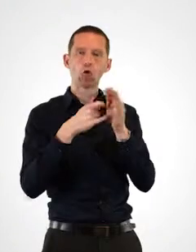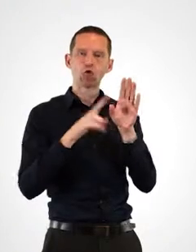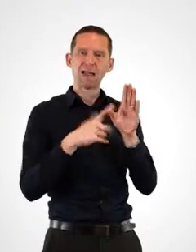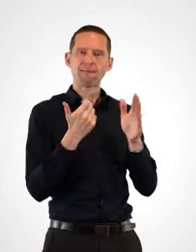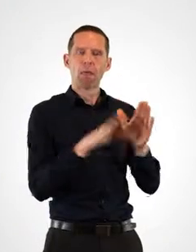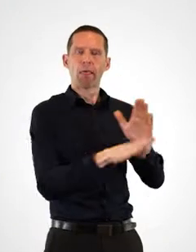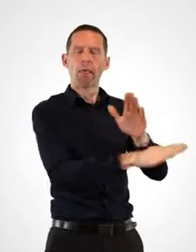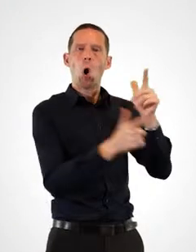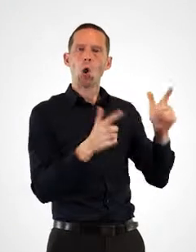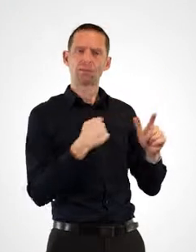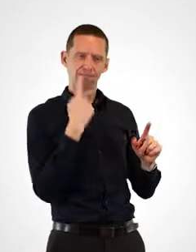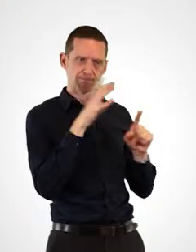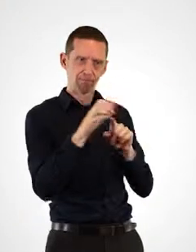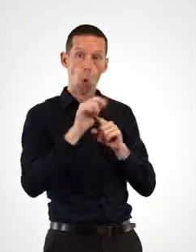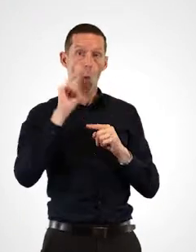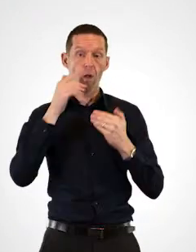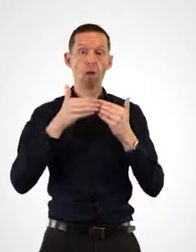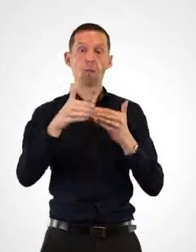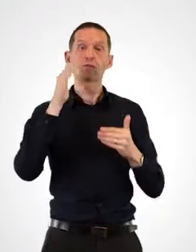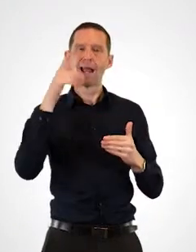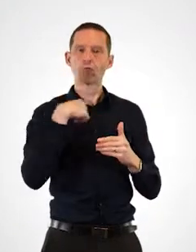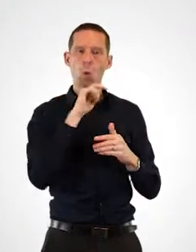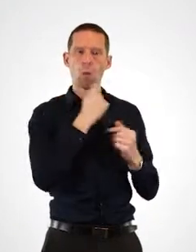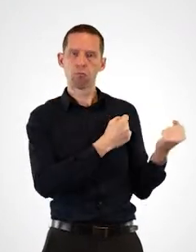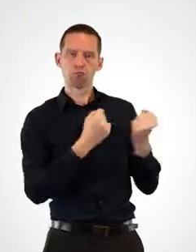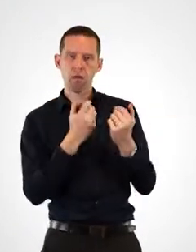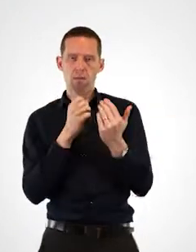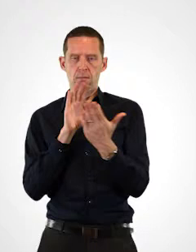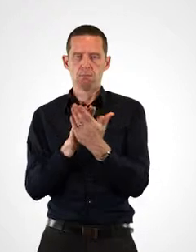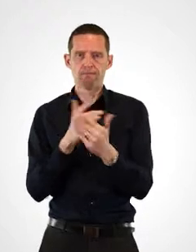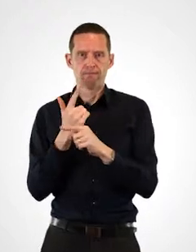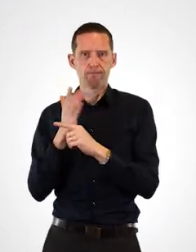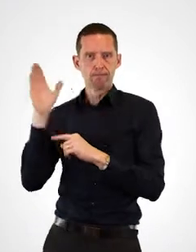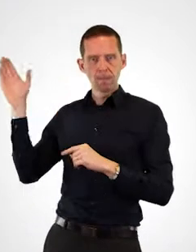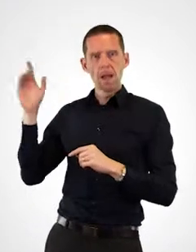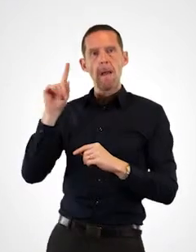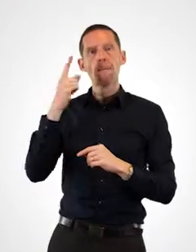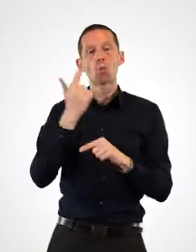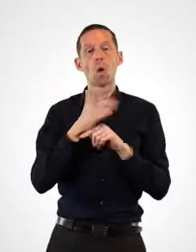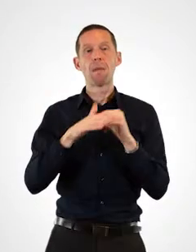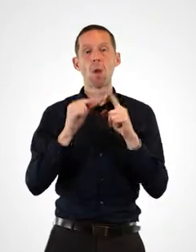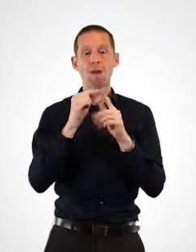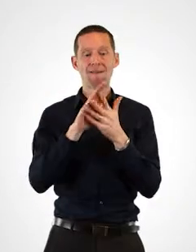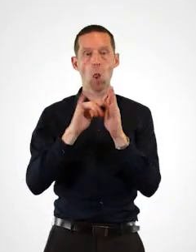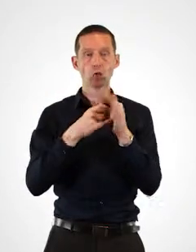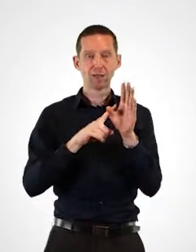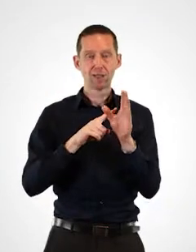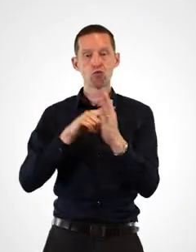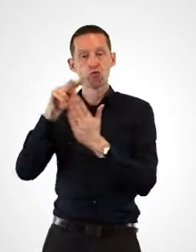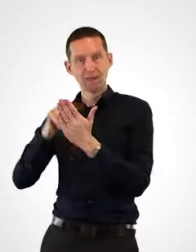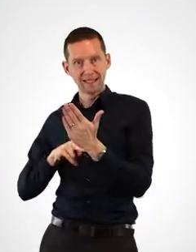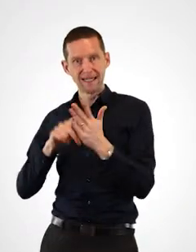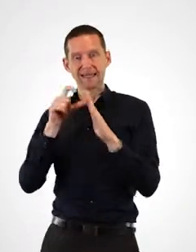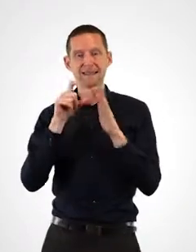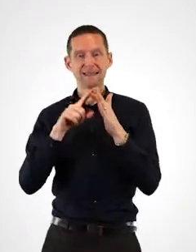lot of these themes through the next set of presentations, is we talk a lot about phonology in reading and about decoding, but we forget